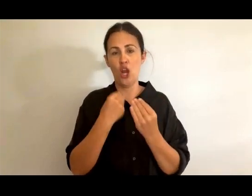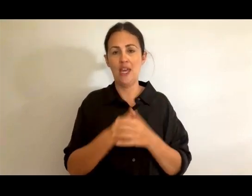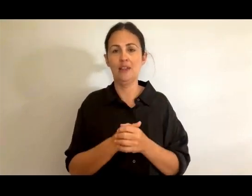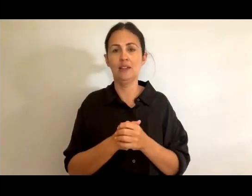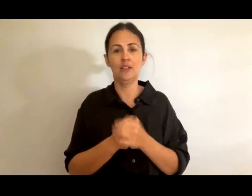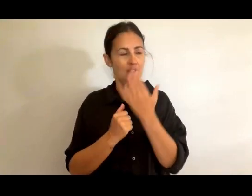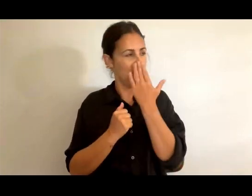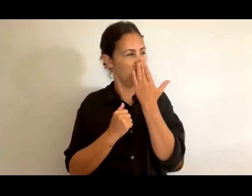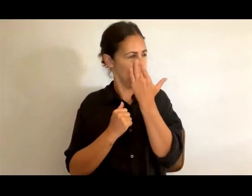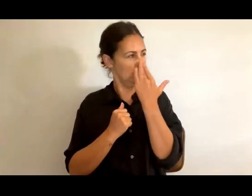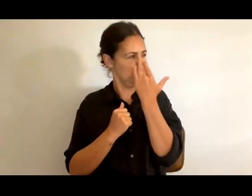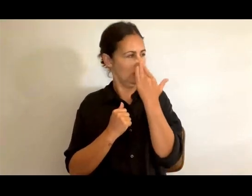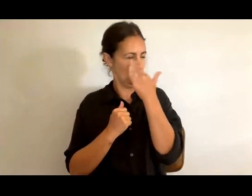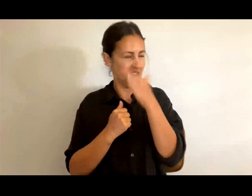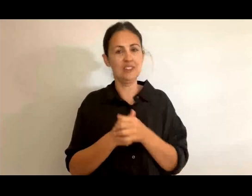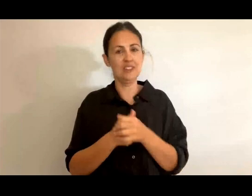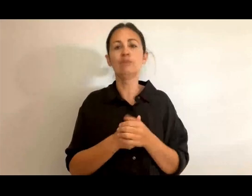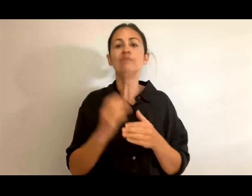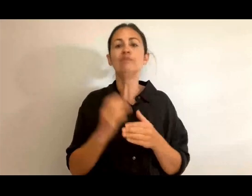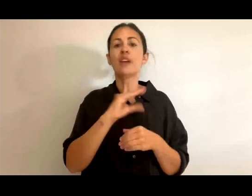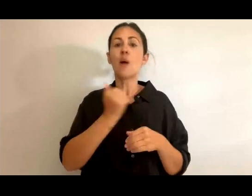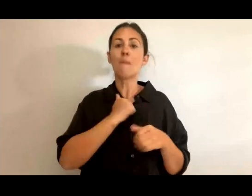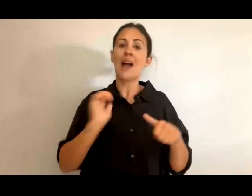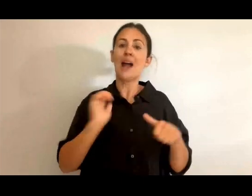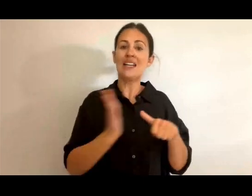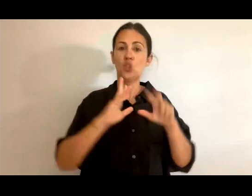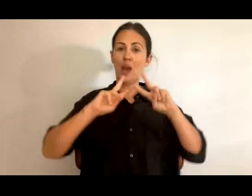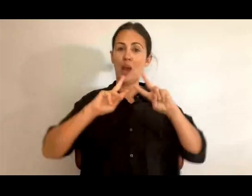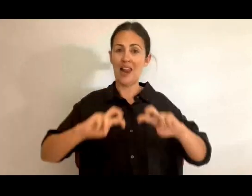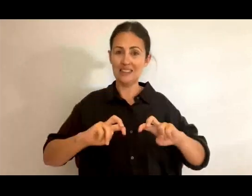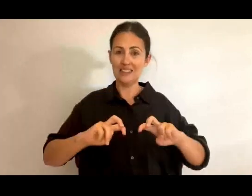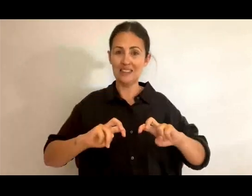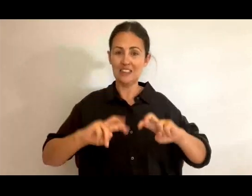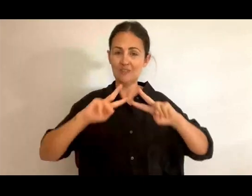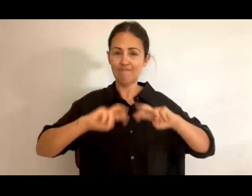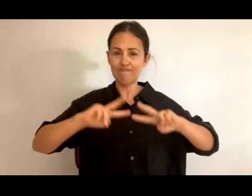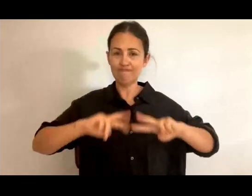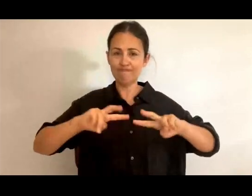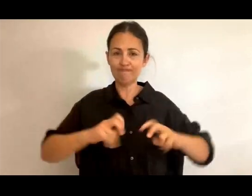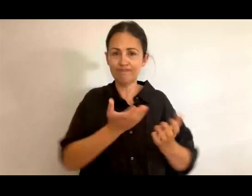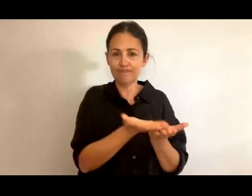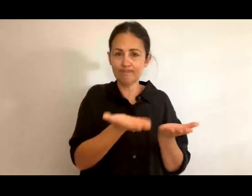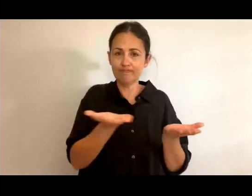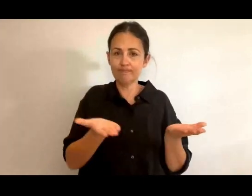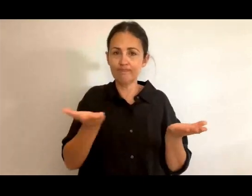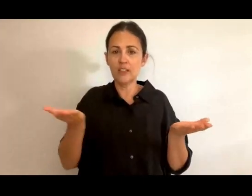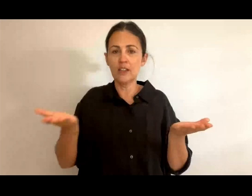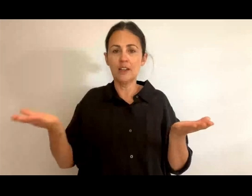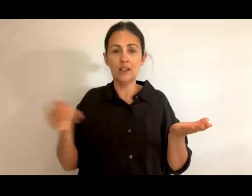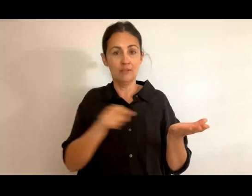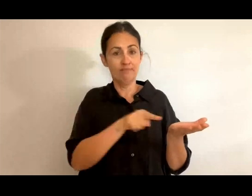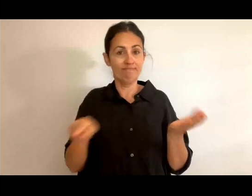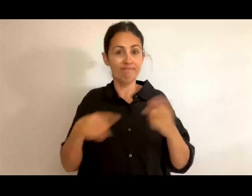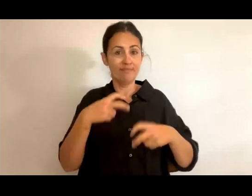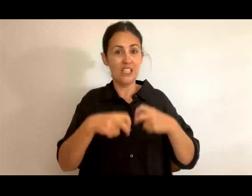From my initial analysis of my data project, these issues are also apparent and close to the surface for many galleries